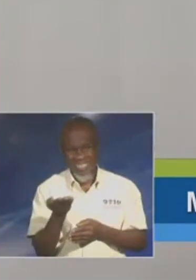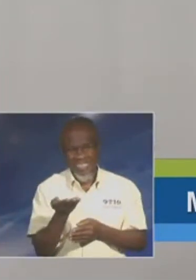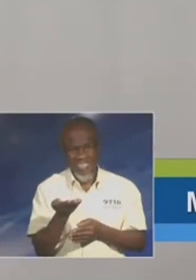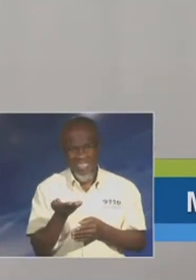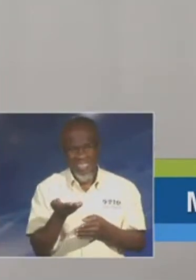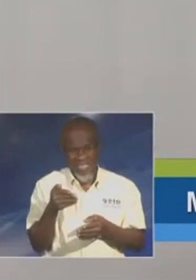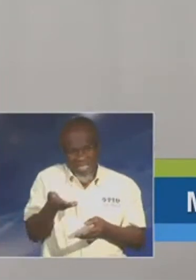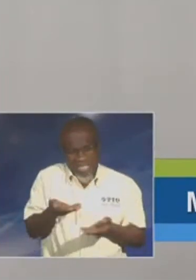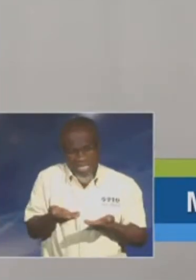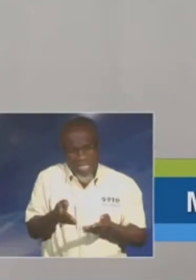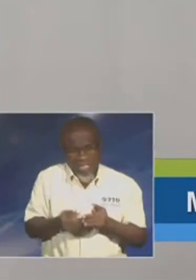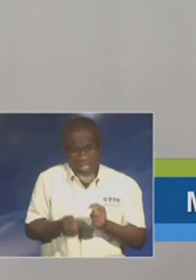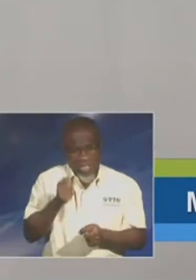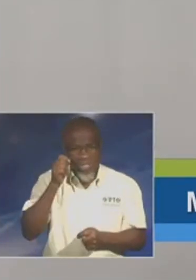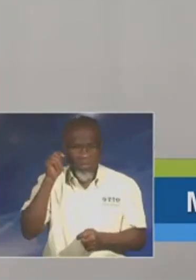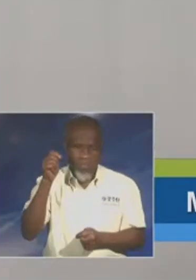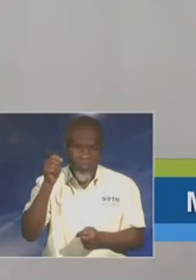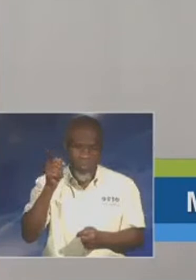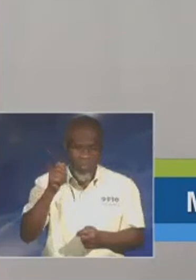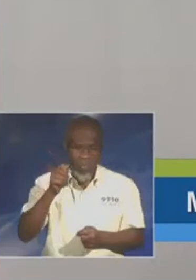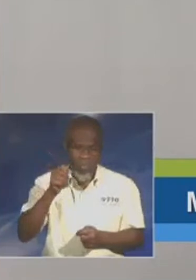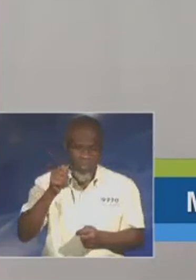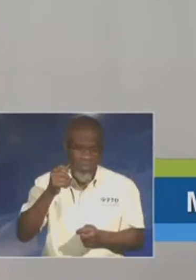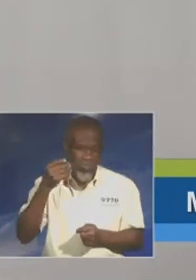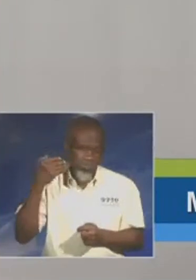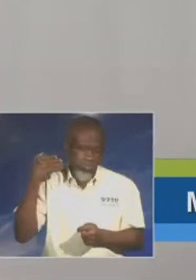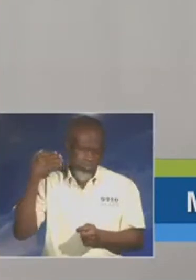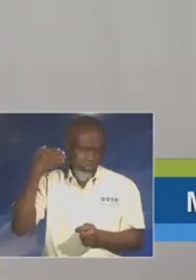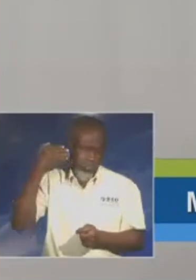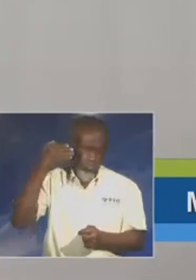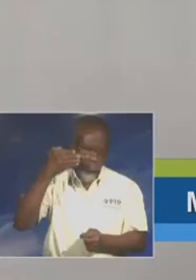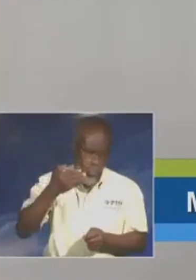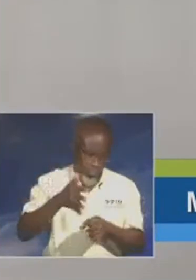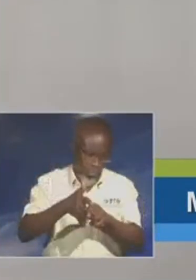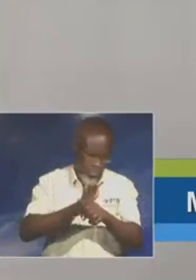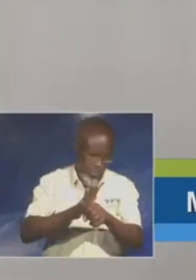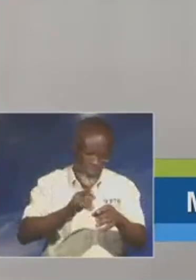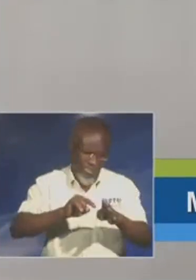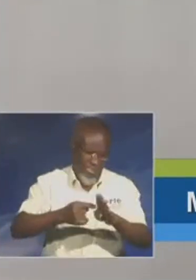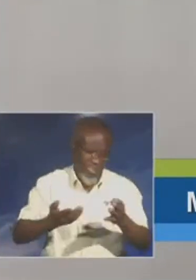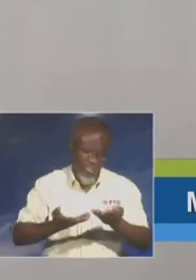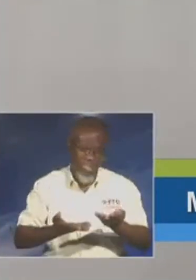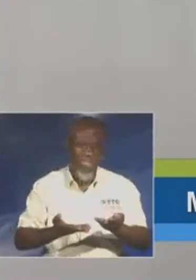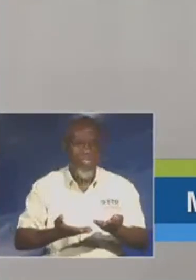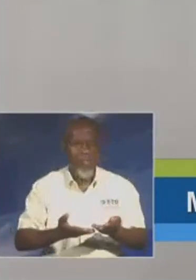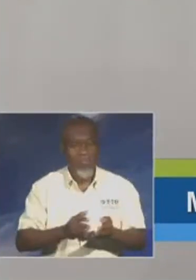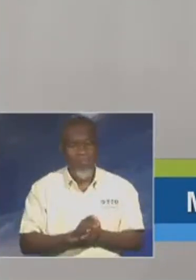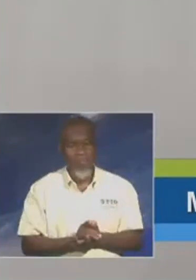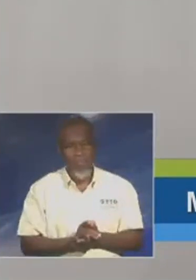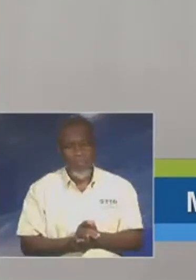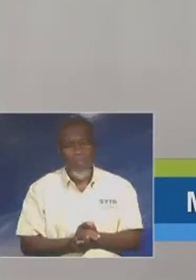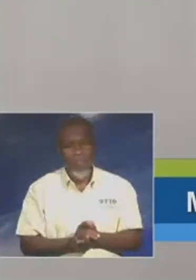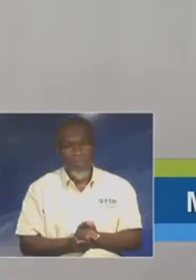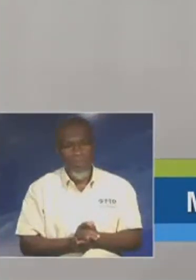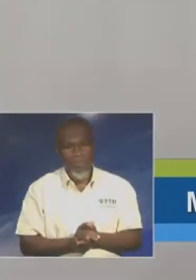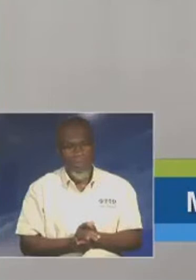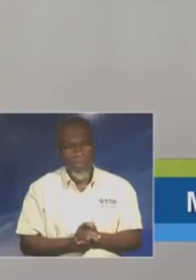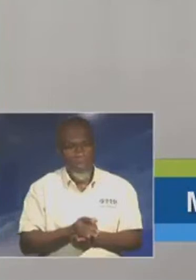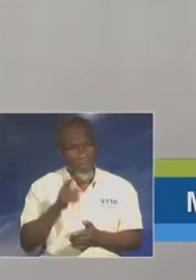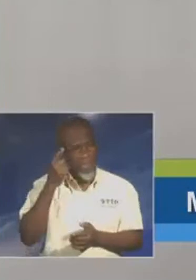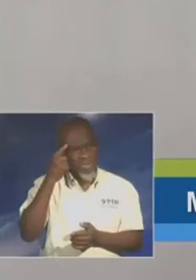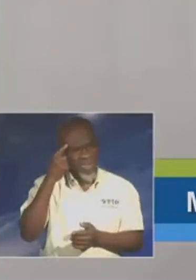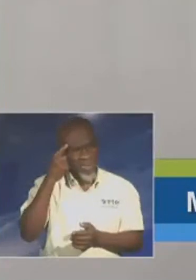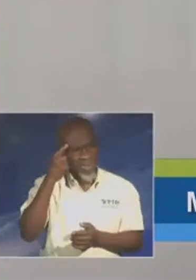and Tobago since we started with the pandemic. As I mentioned before, I think the ministry has been really connecting with all the specialists.